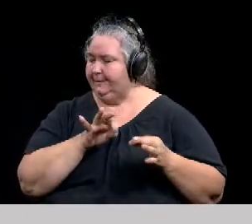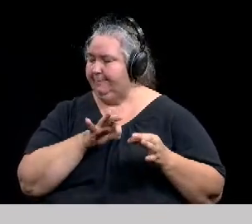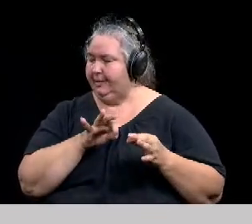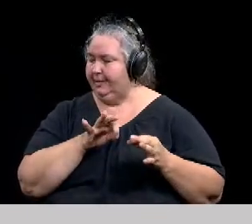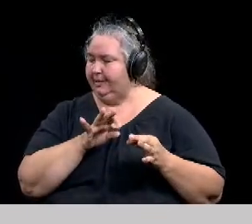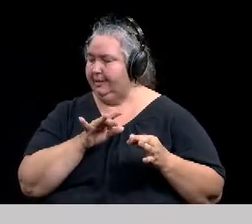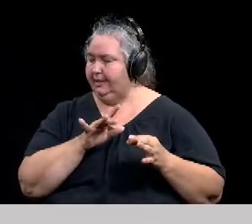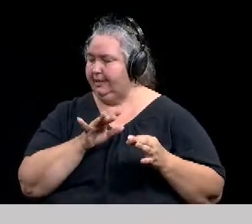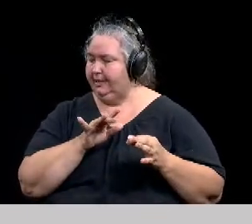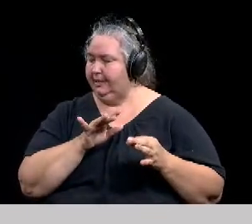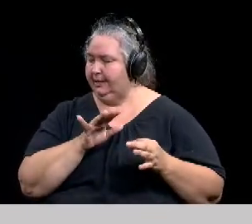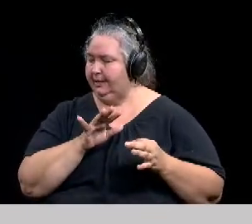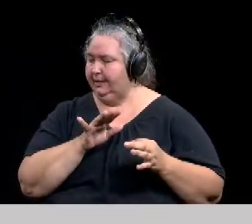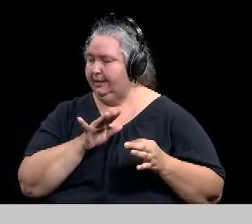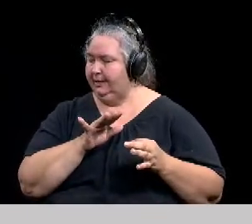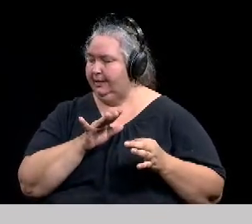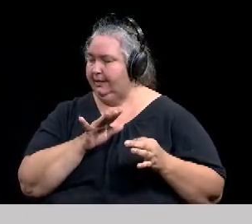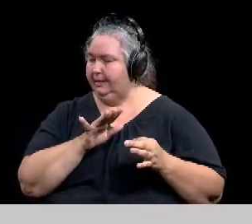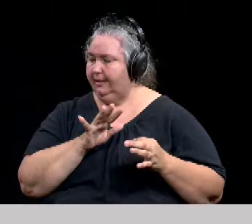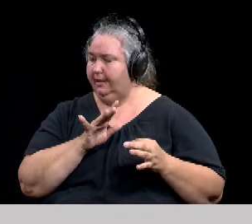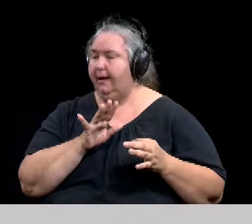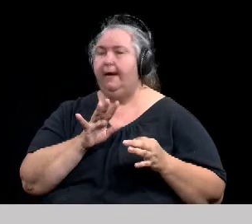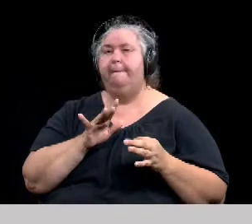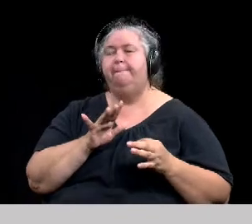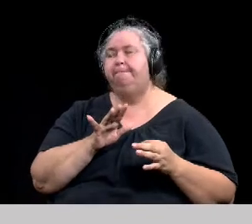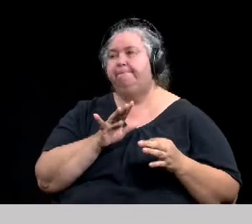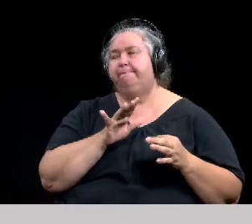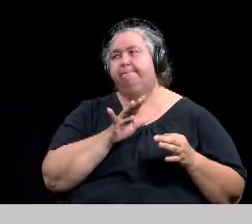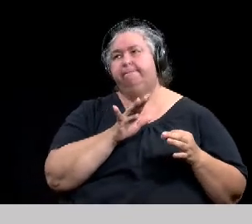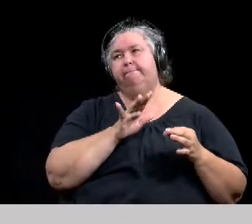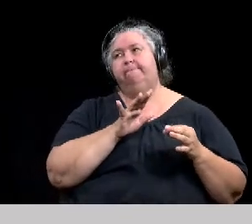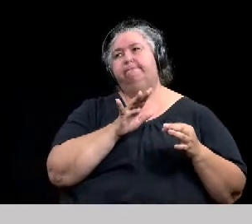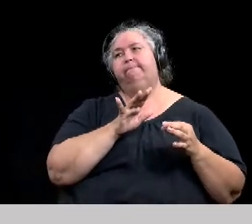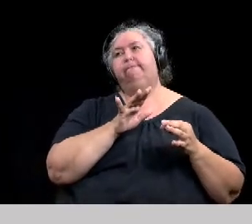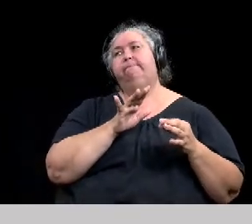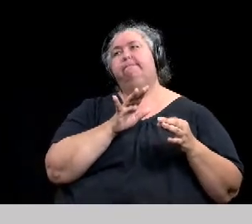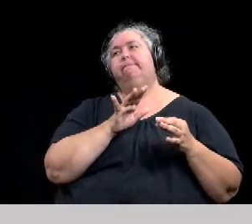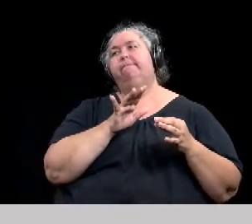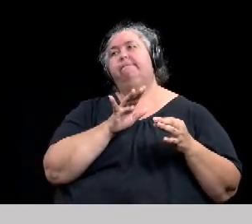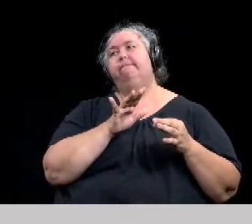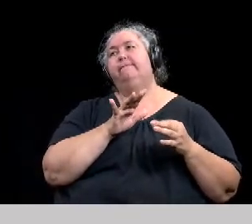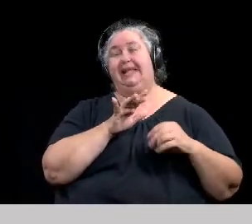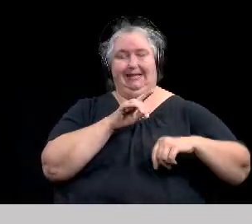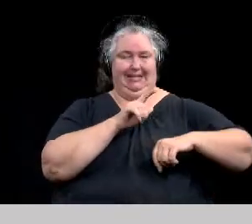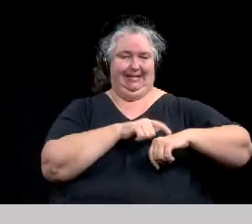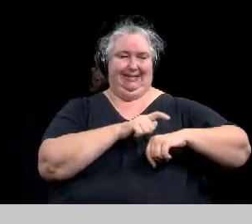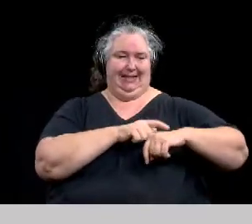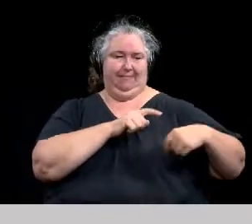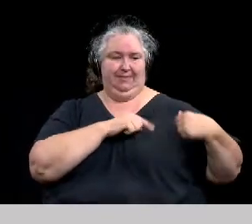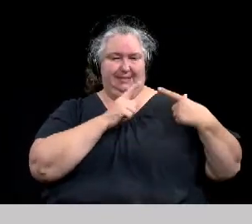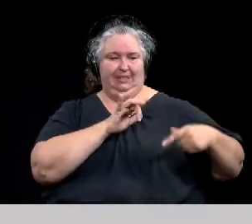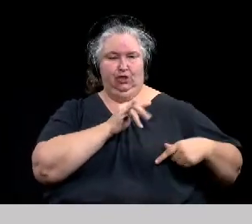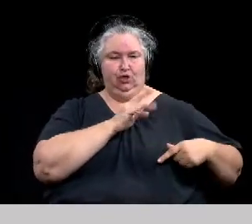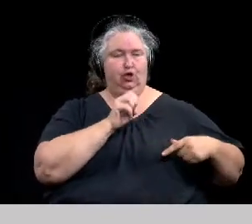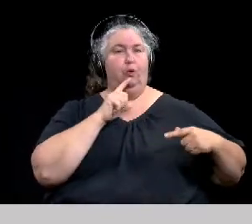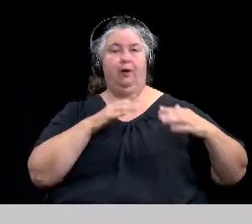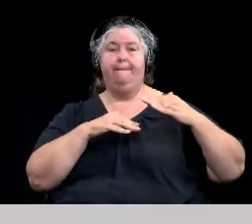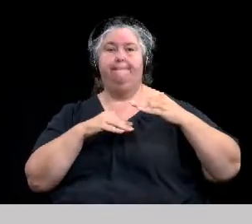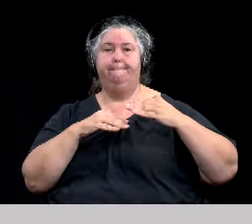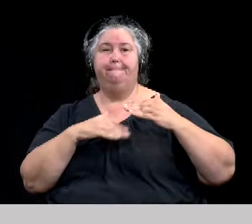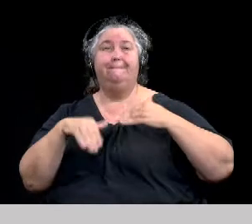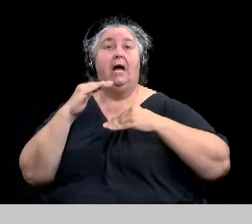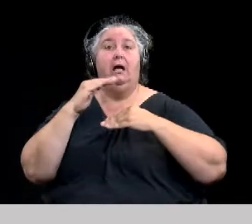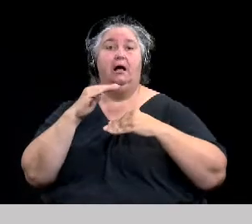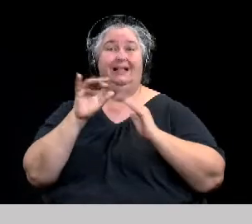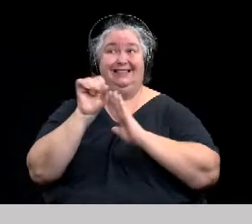there's a lot of the majority of the period of time since early June, we have exceeded both the